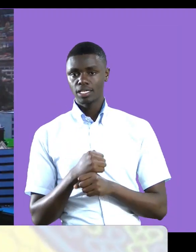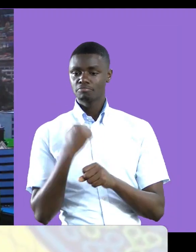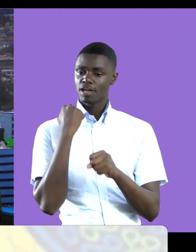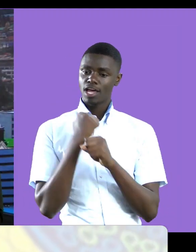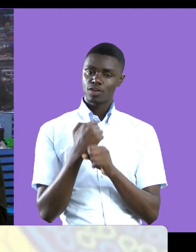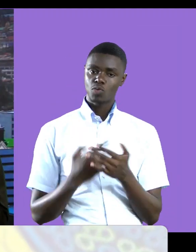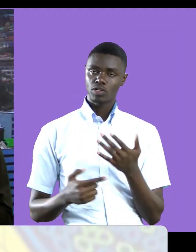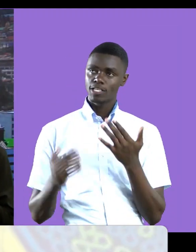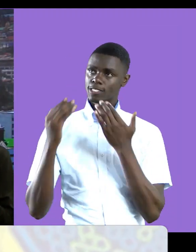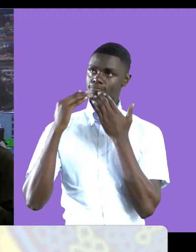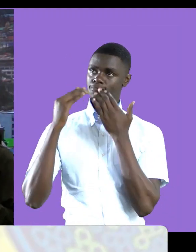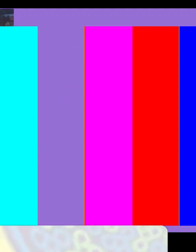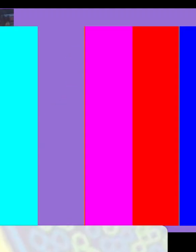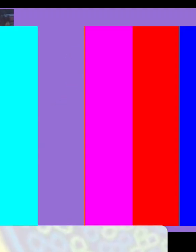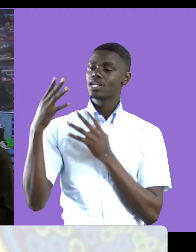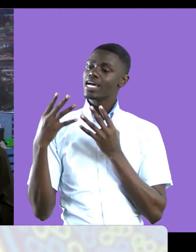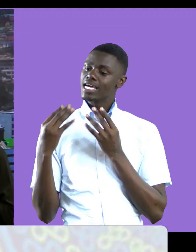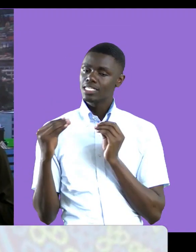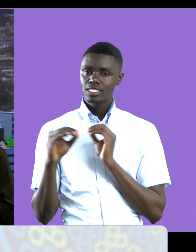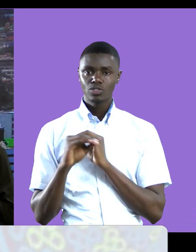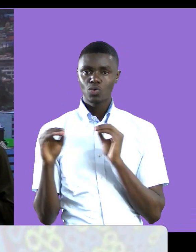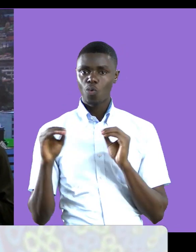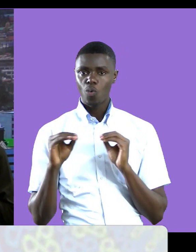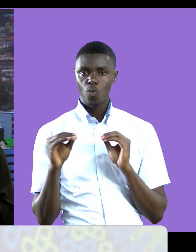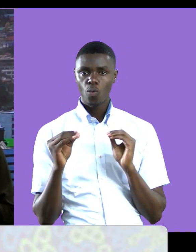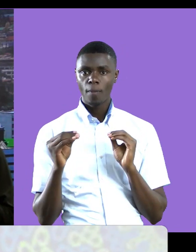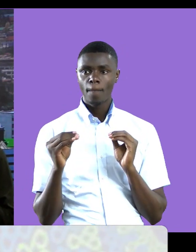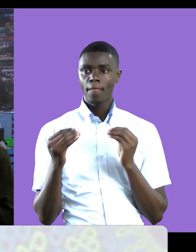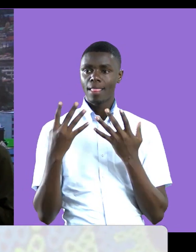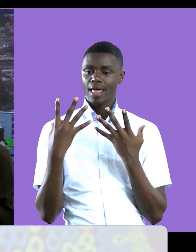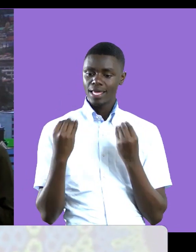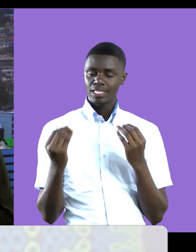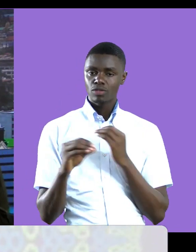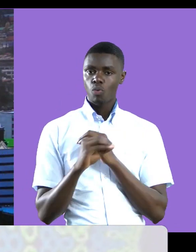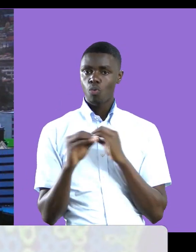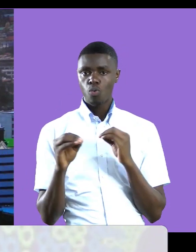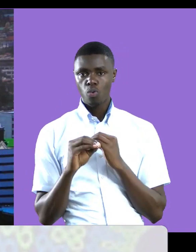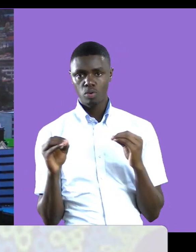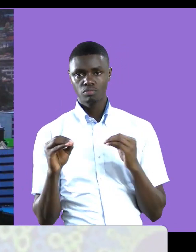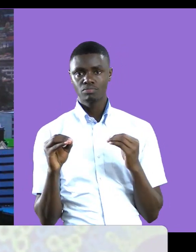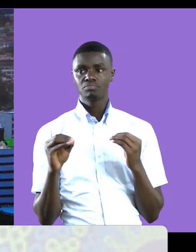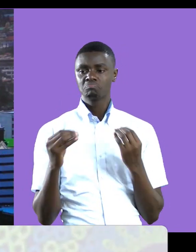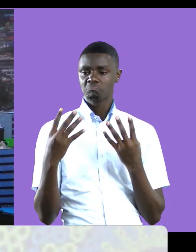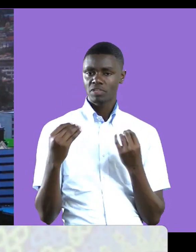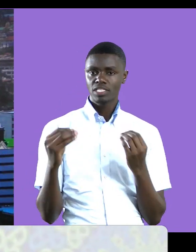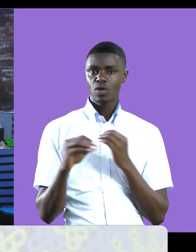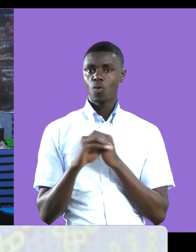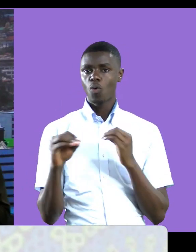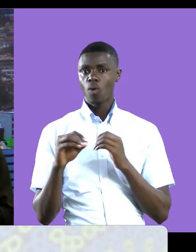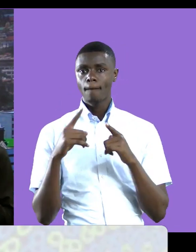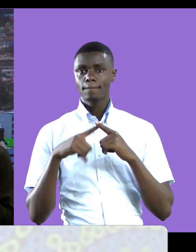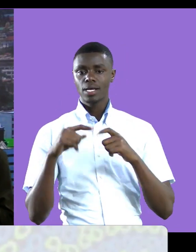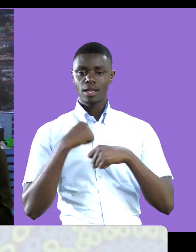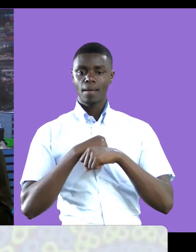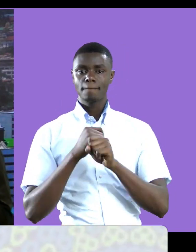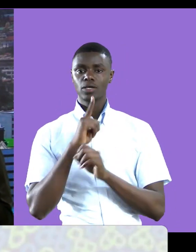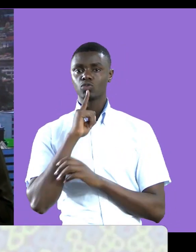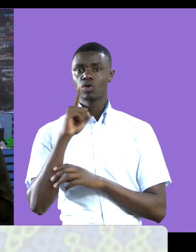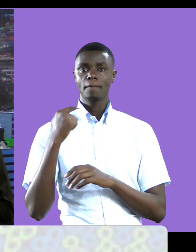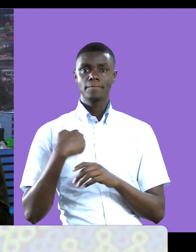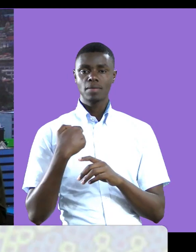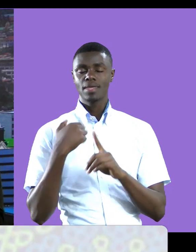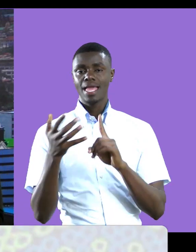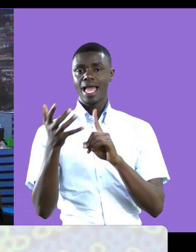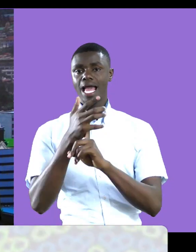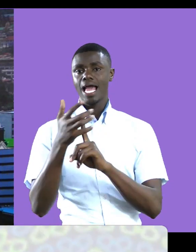God. Haijakuwa raisi. Haijakuwa raisi. Yeah. It has not been easy, but I will make sure I get to